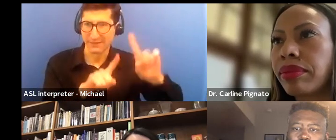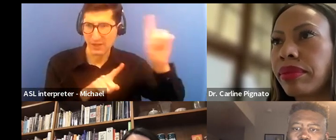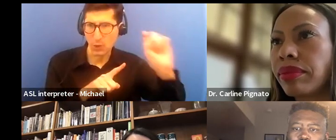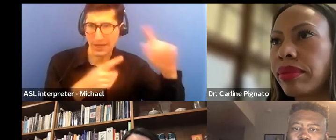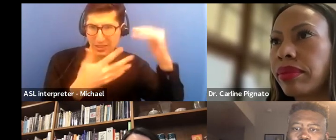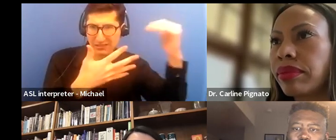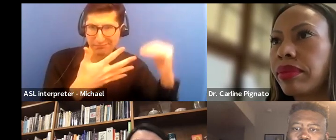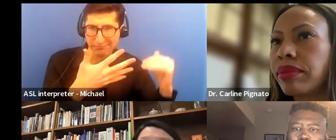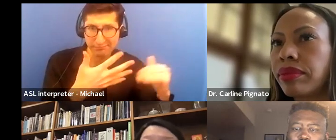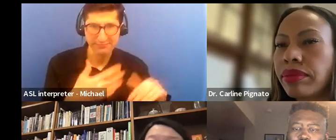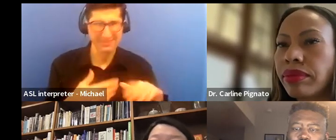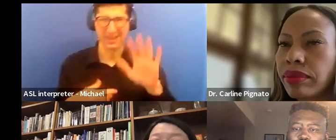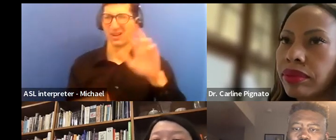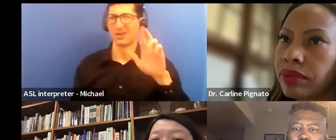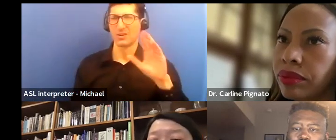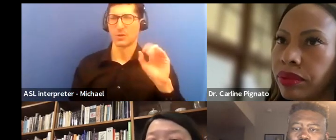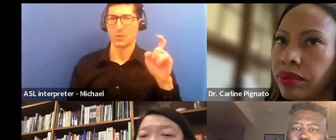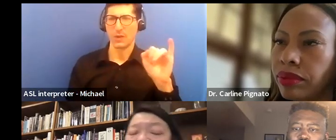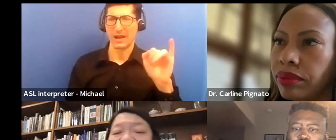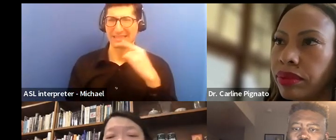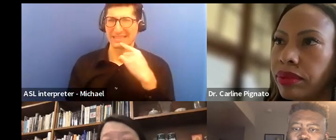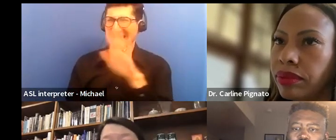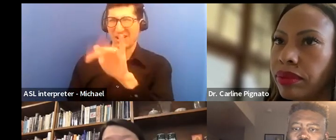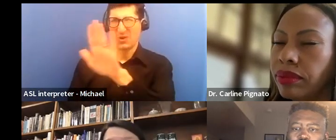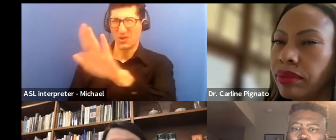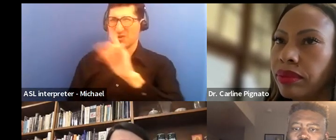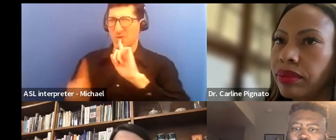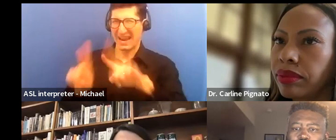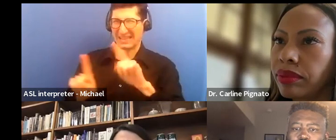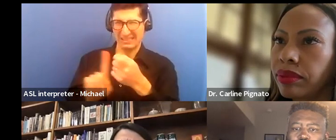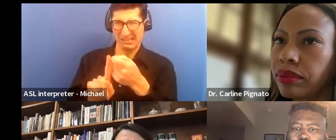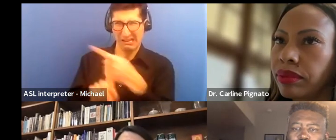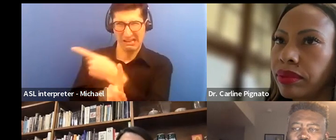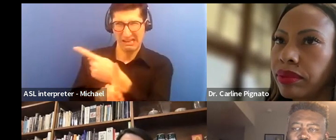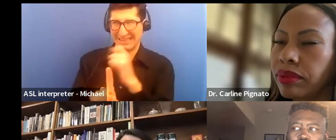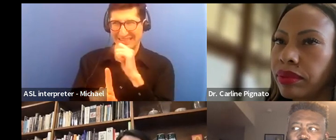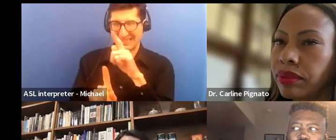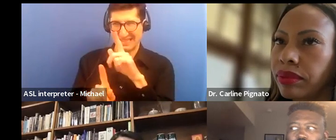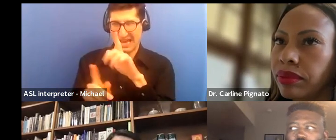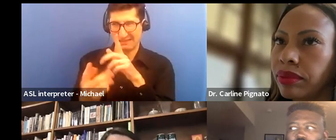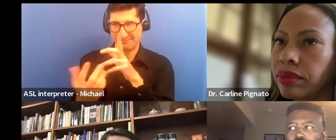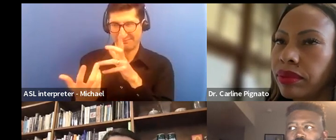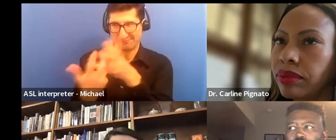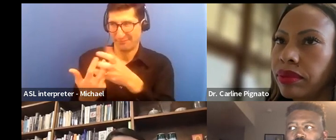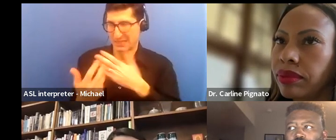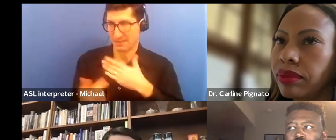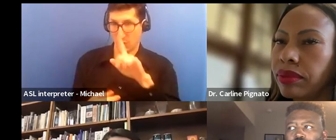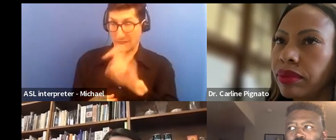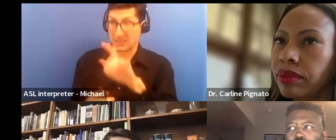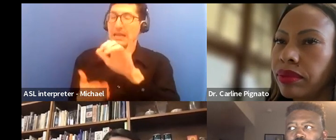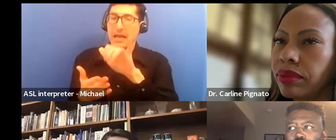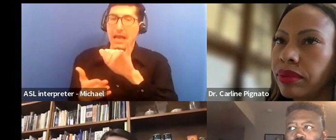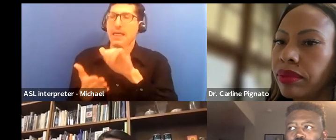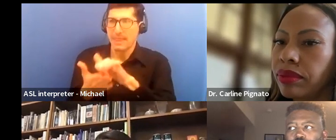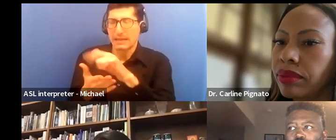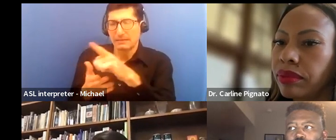So if I could just clarify what I'm asking, because that's a little bit different than what I'm asking. That is prepared to discuss how you've worked and tell me